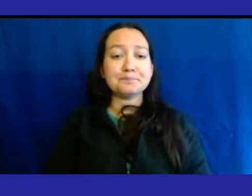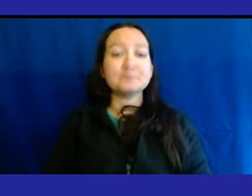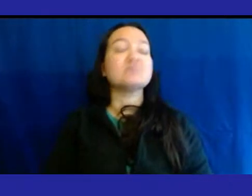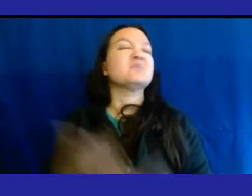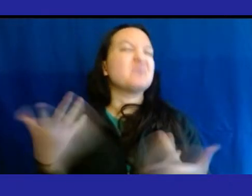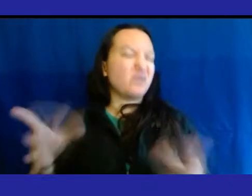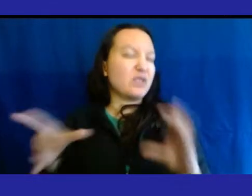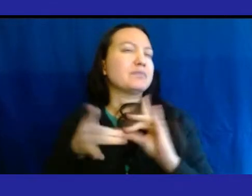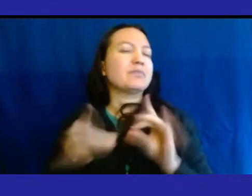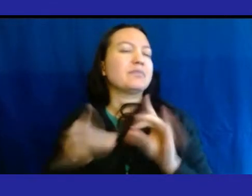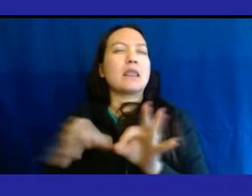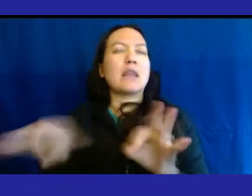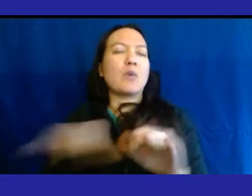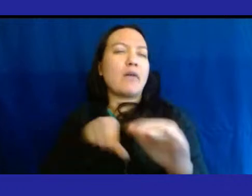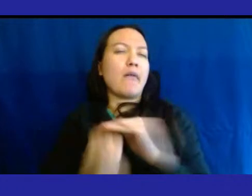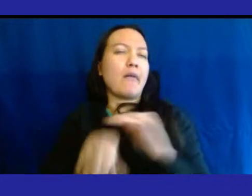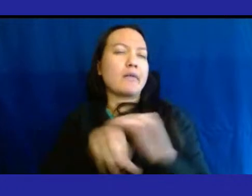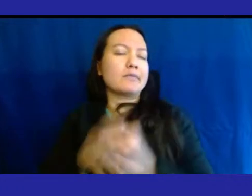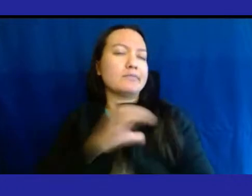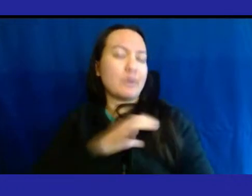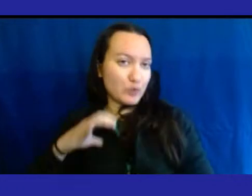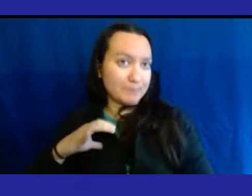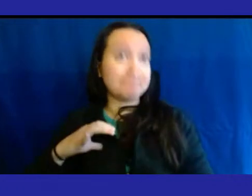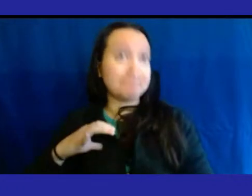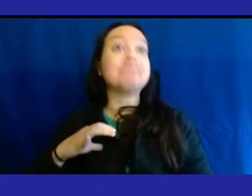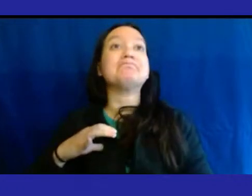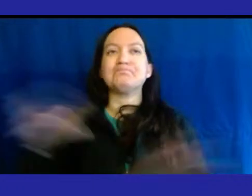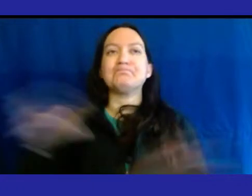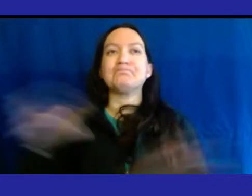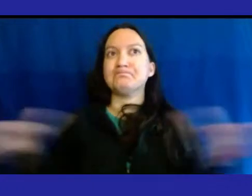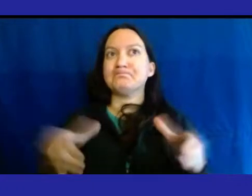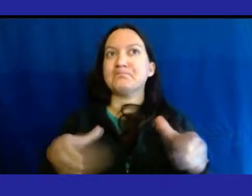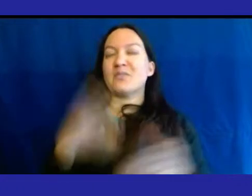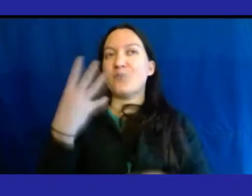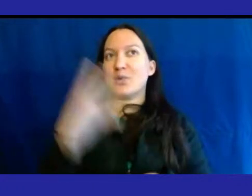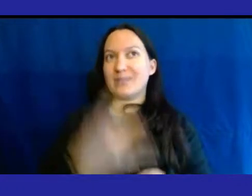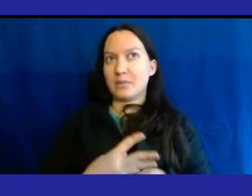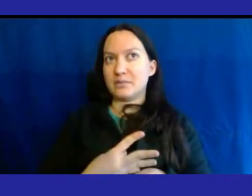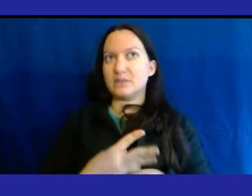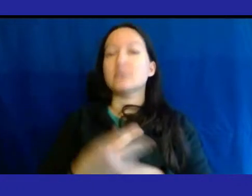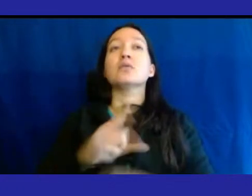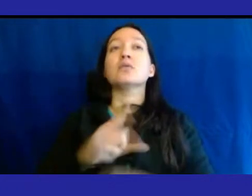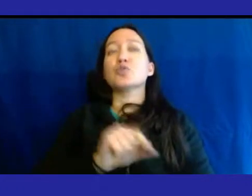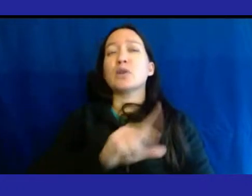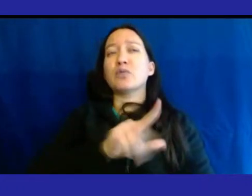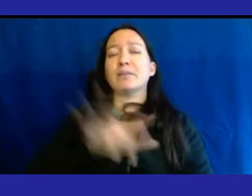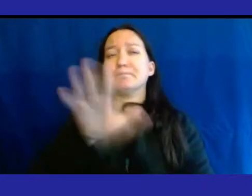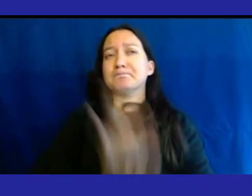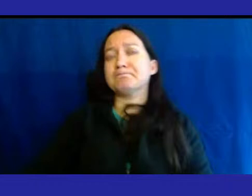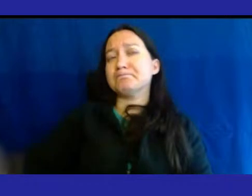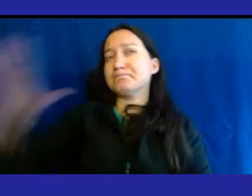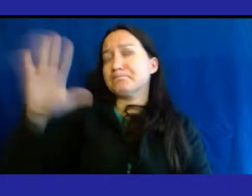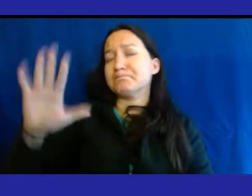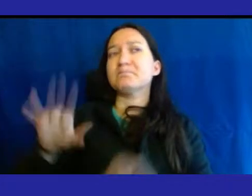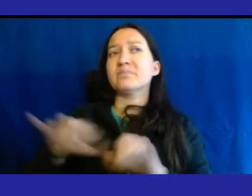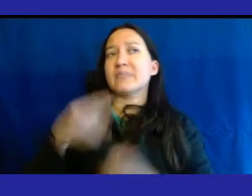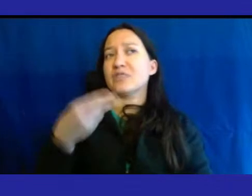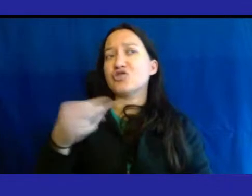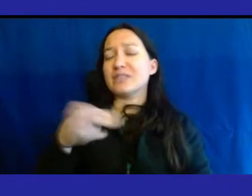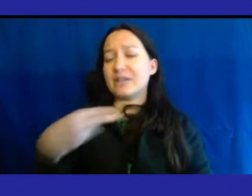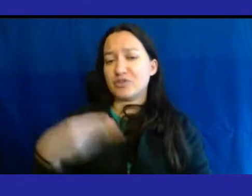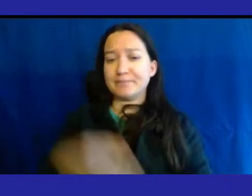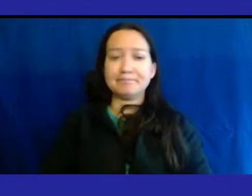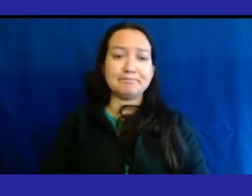the Language Access Council, and so we convened 4 times during 2023 across the system.